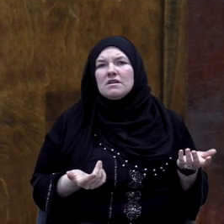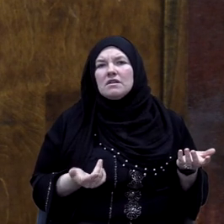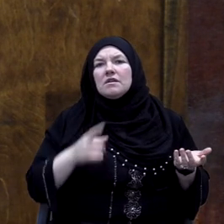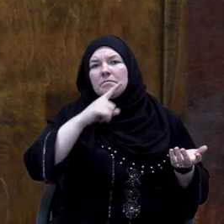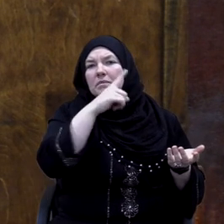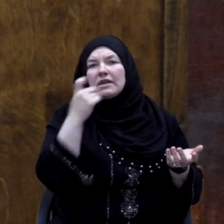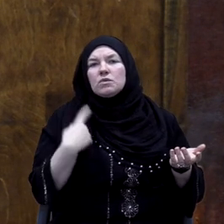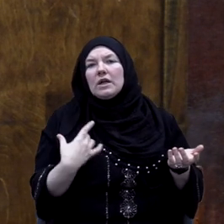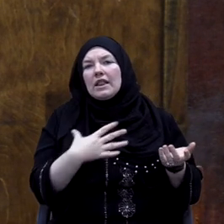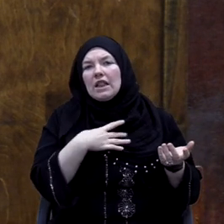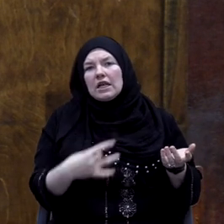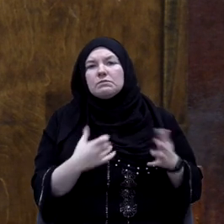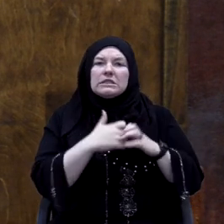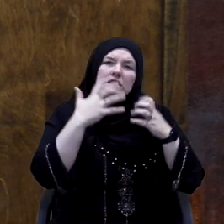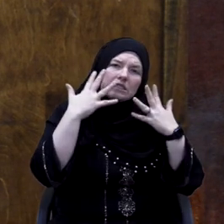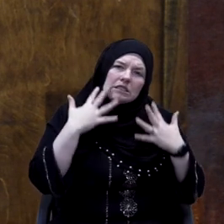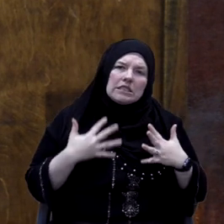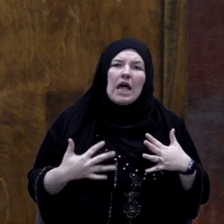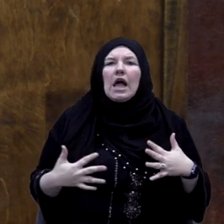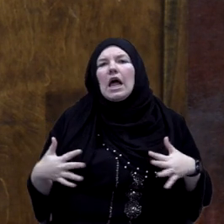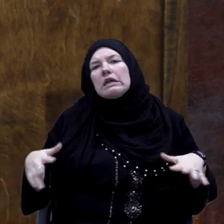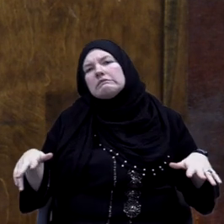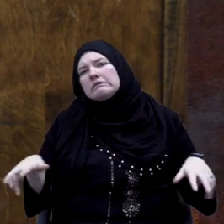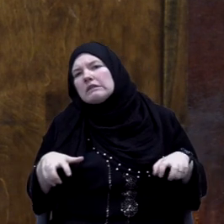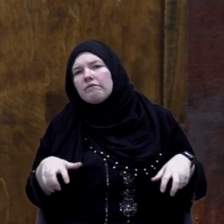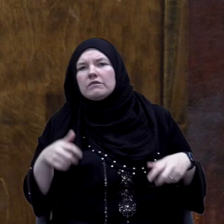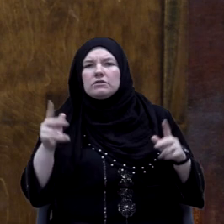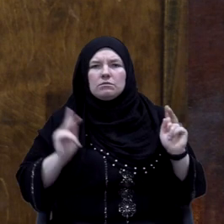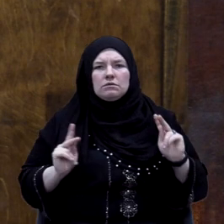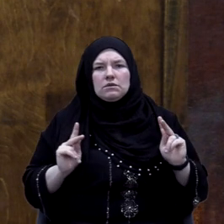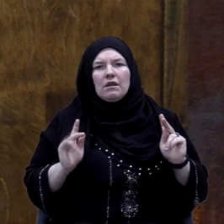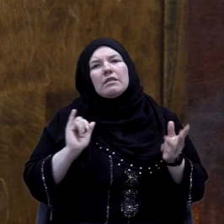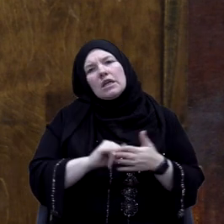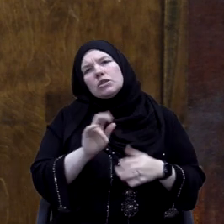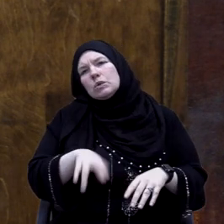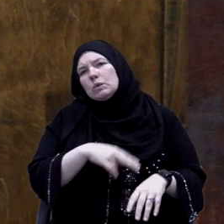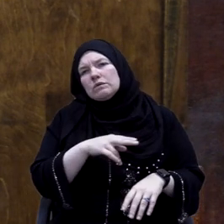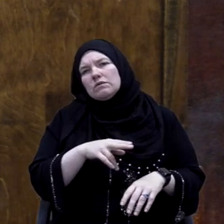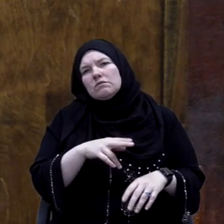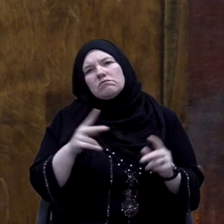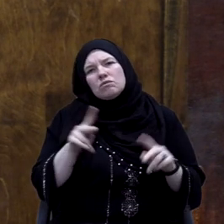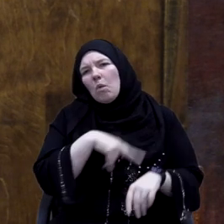because we like to be sad and victims, unfortunately. That's a human nature.